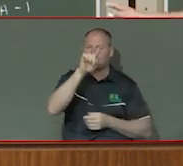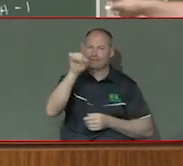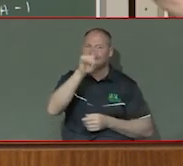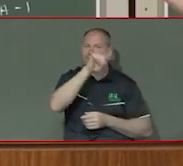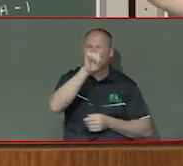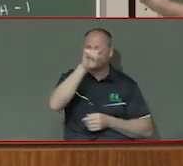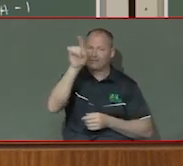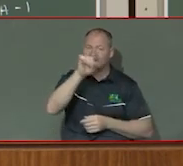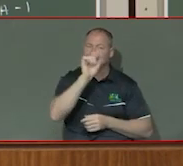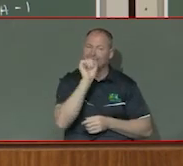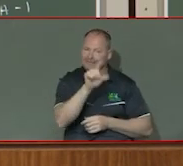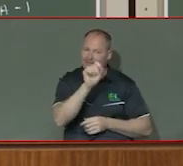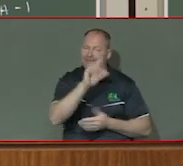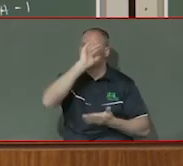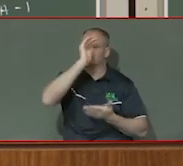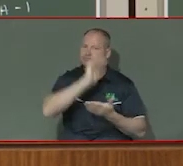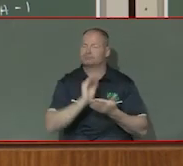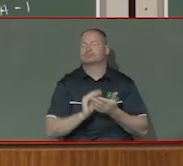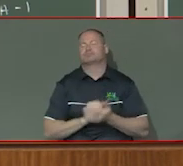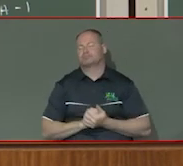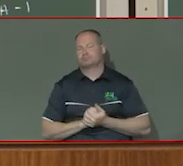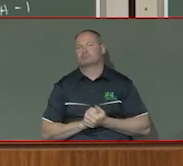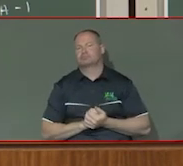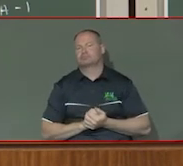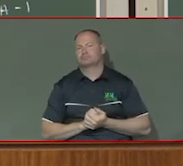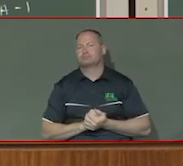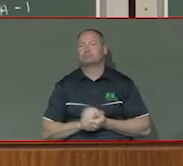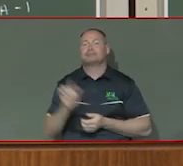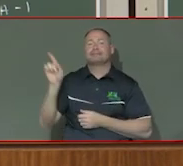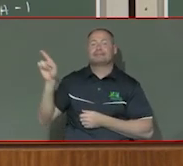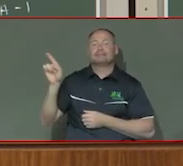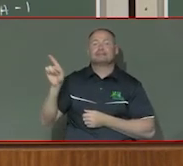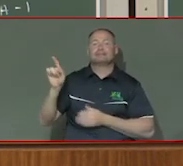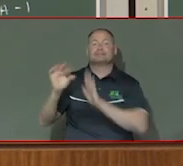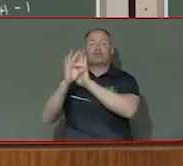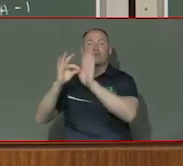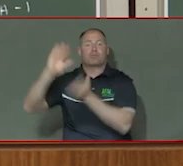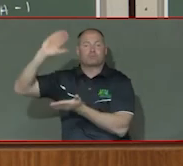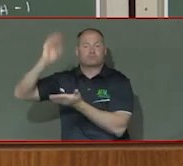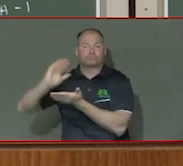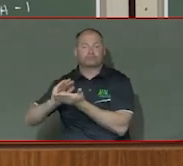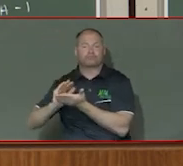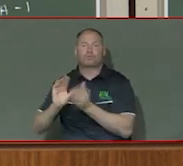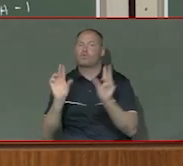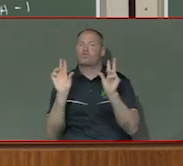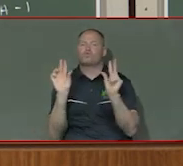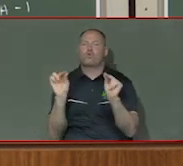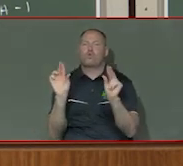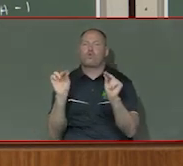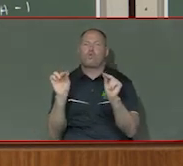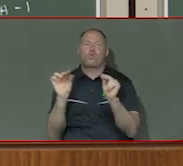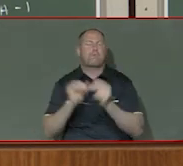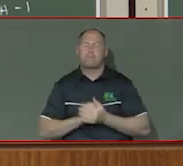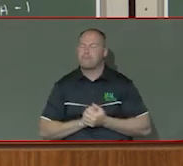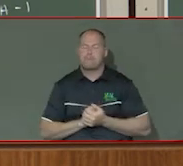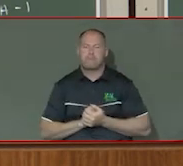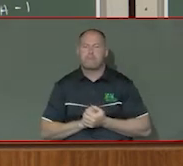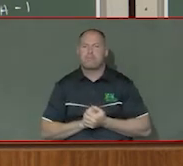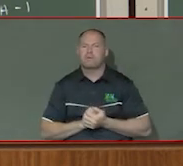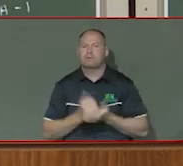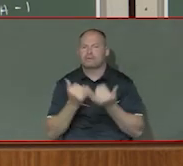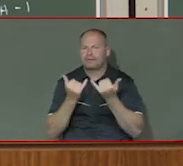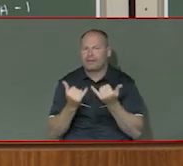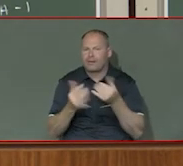and negative theta. Those are the reduction formulas. So this is not a reduction formula. Now, do I add or